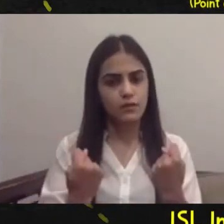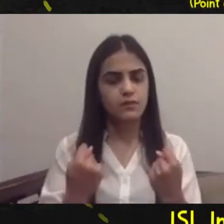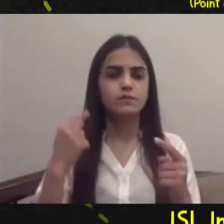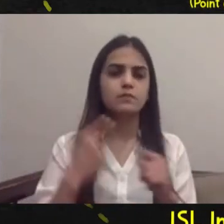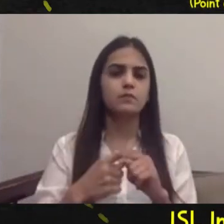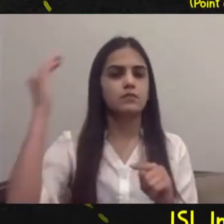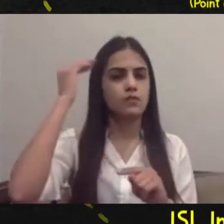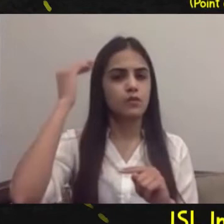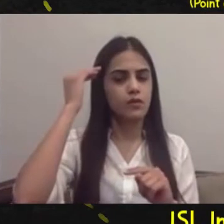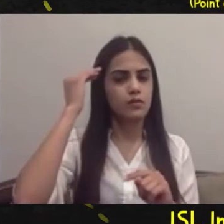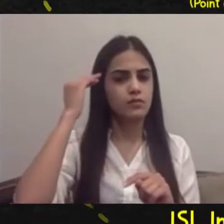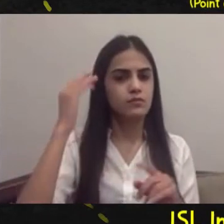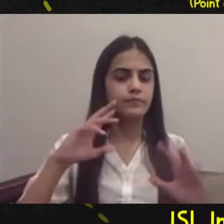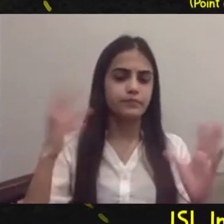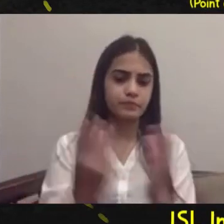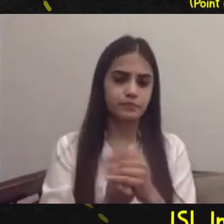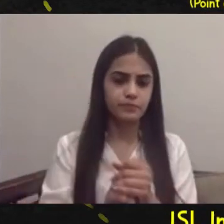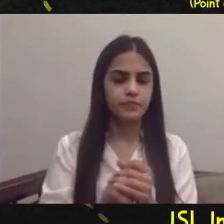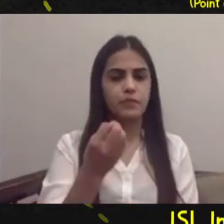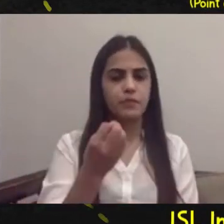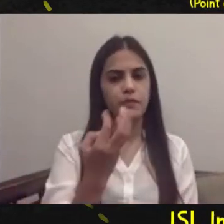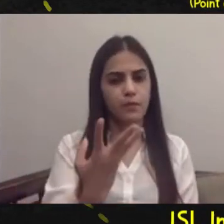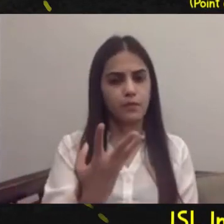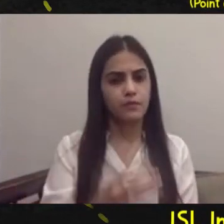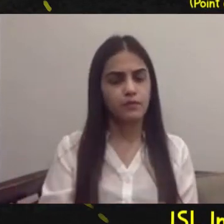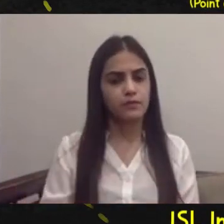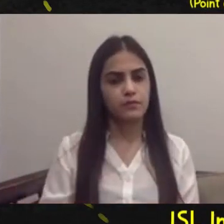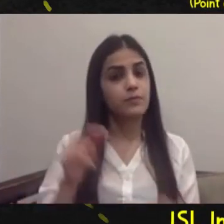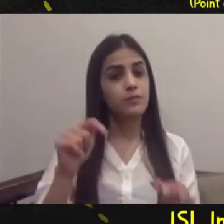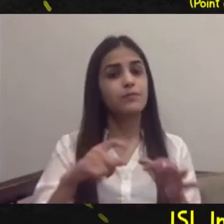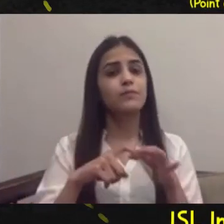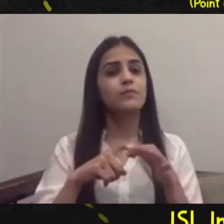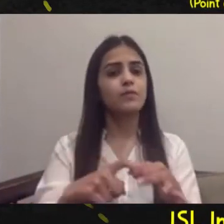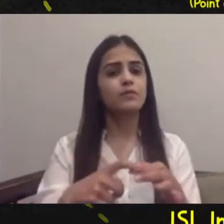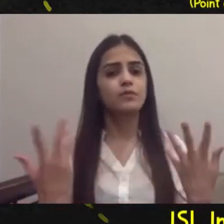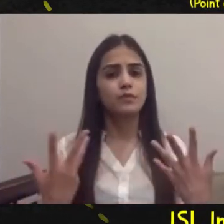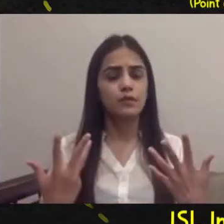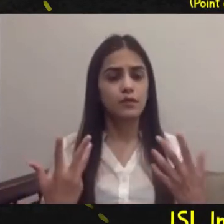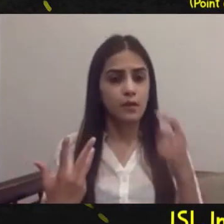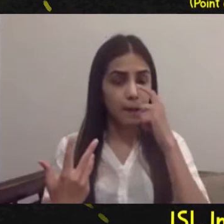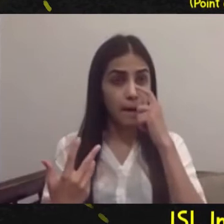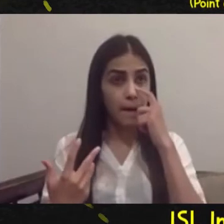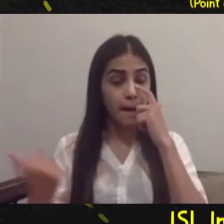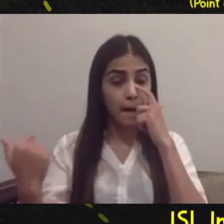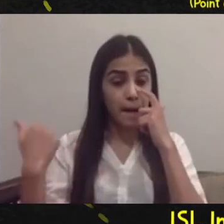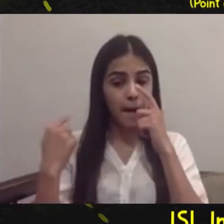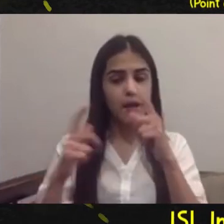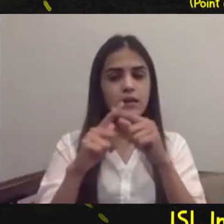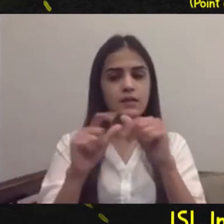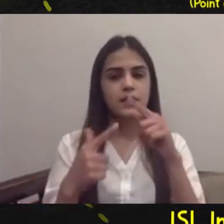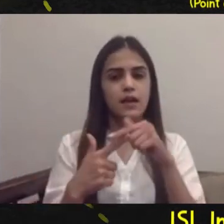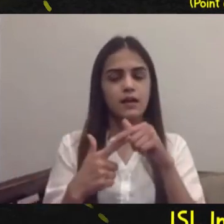knowledge, right, that is numerical, I guess the question is really like, how do we undry data? How do we